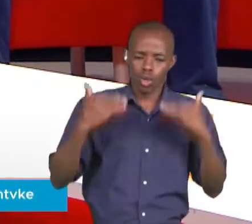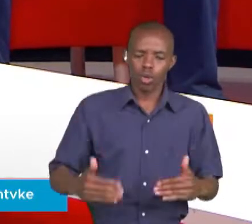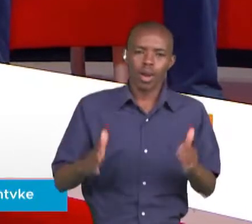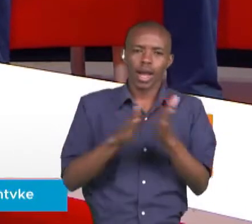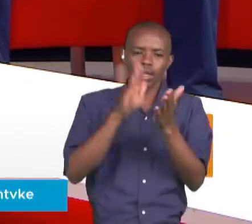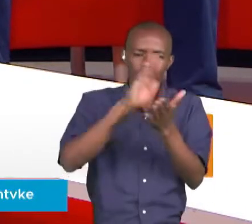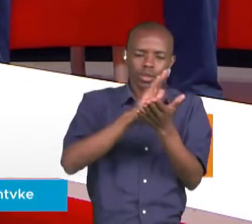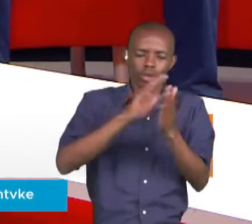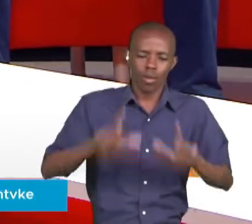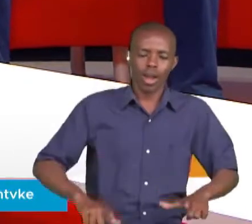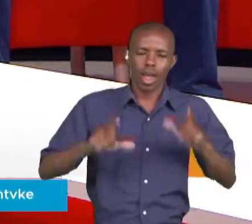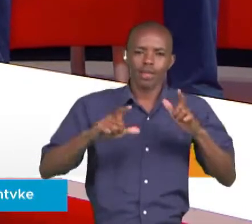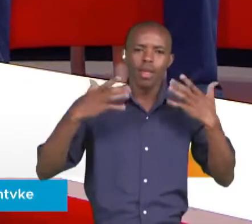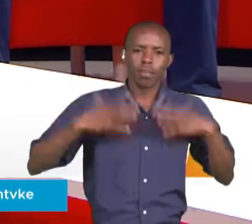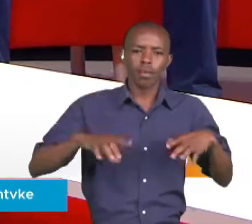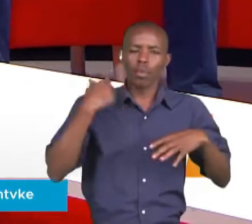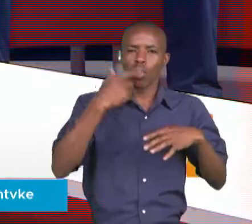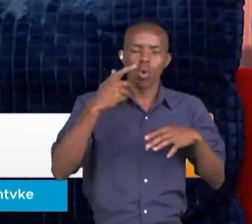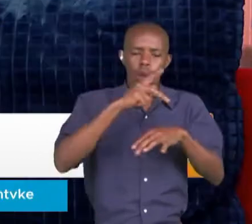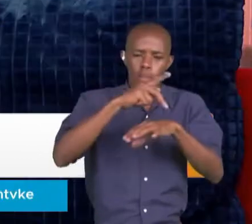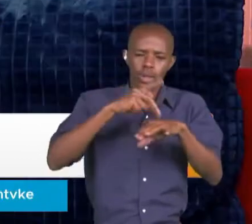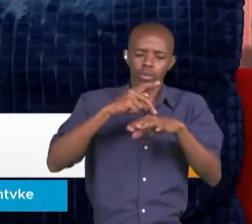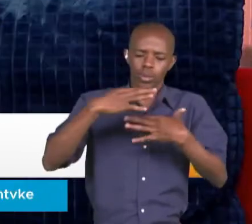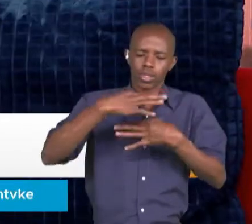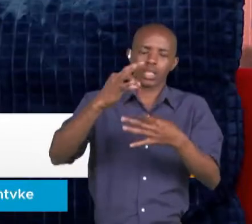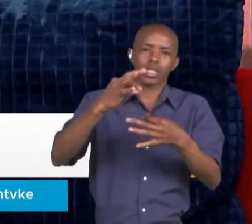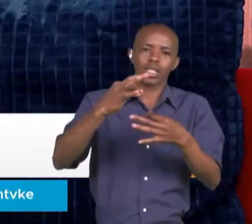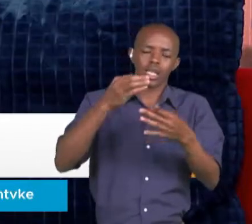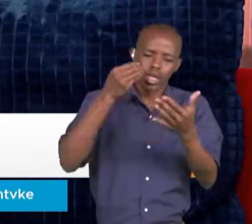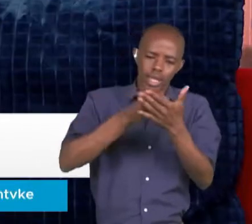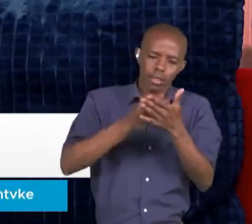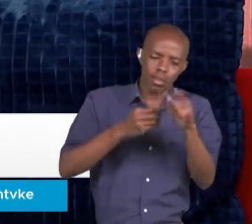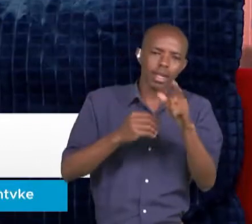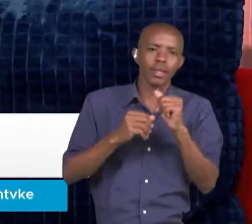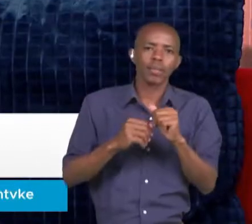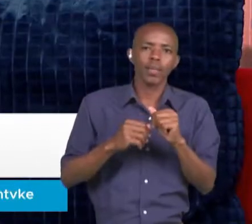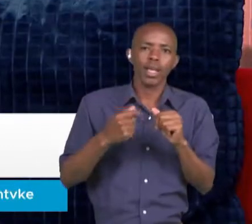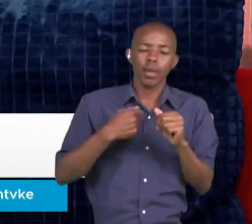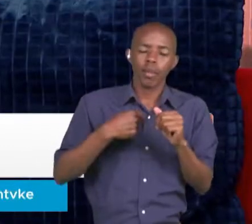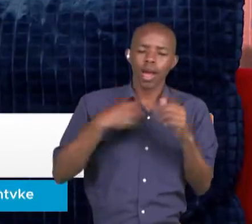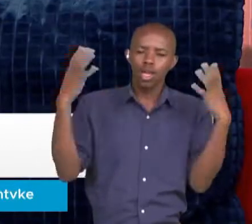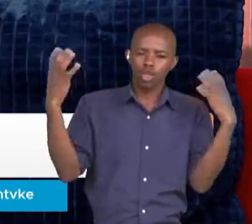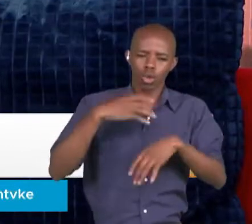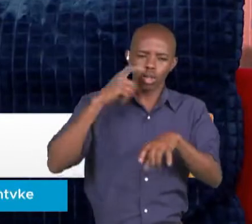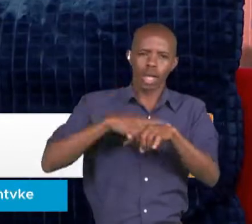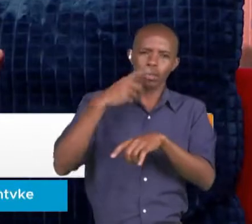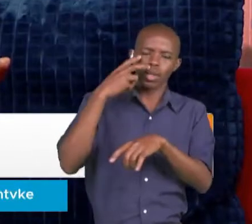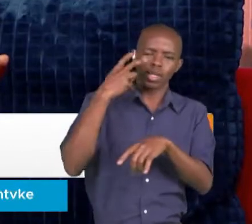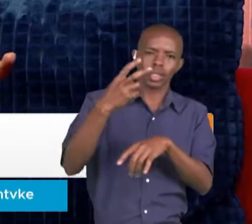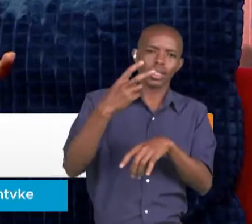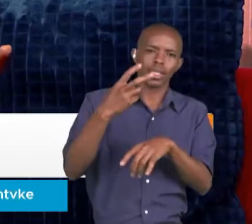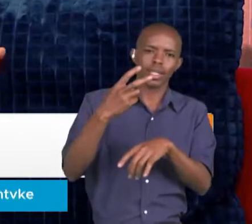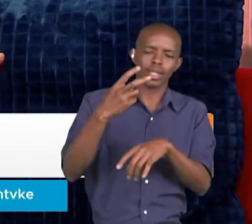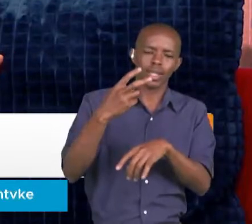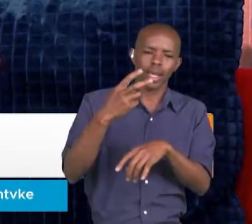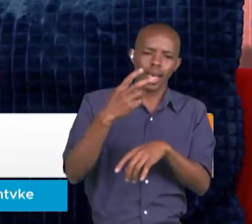of life? Are there people who are principally interested in the money? And I was very shocked when I saw just the paramount thing